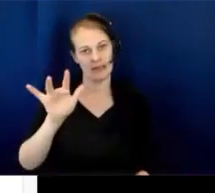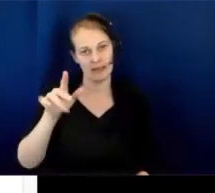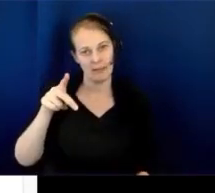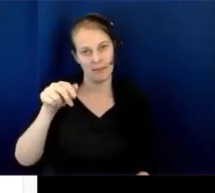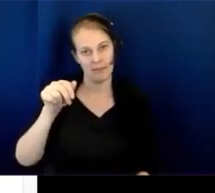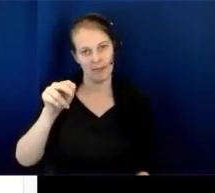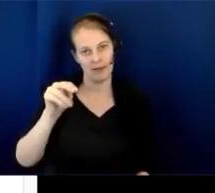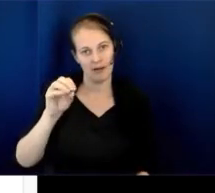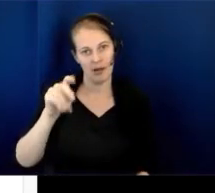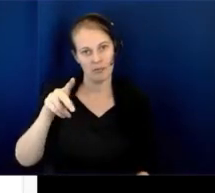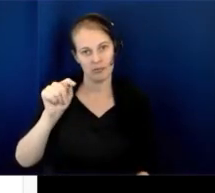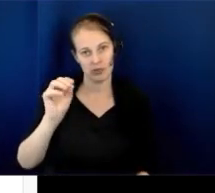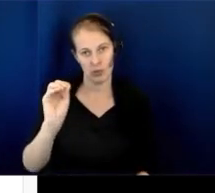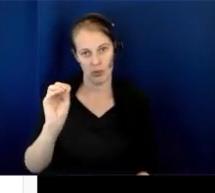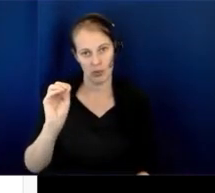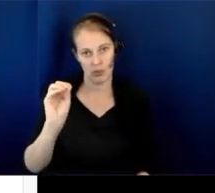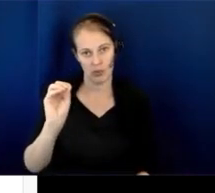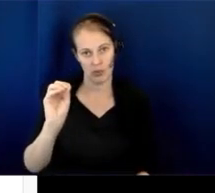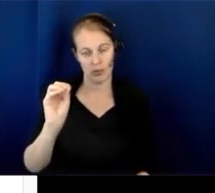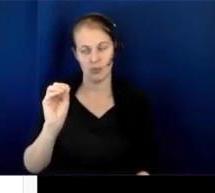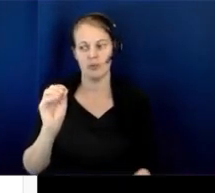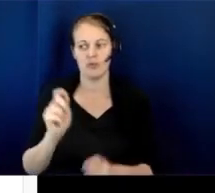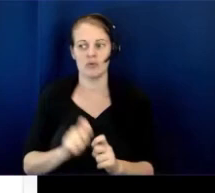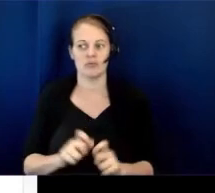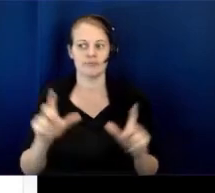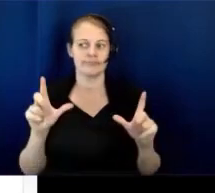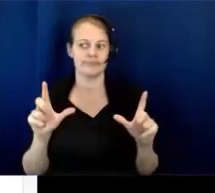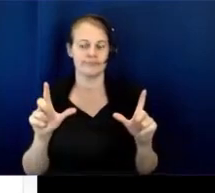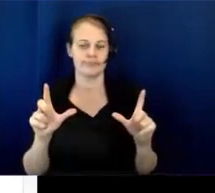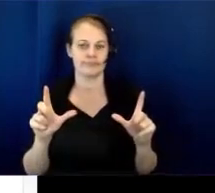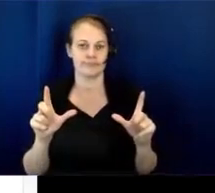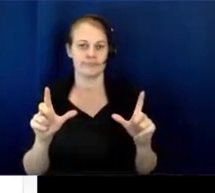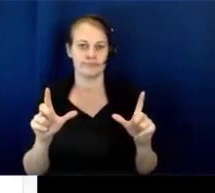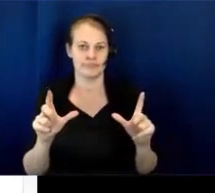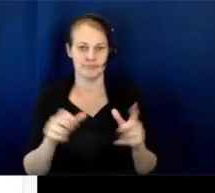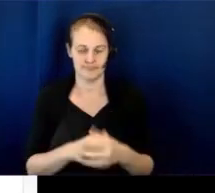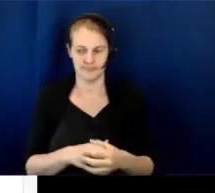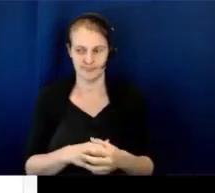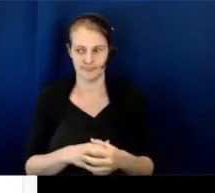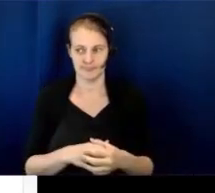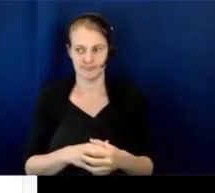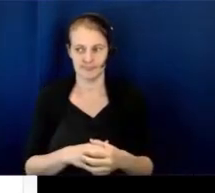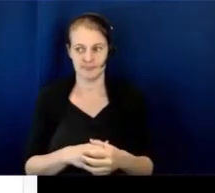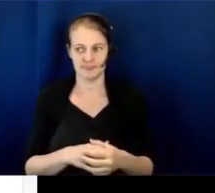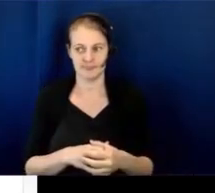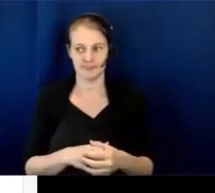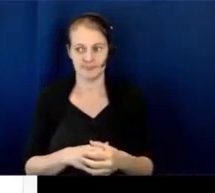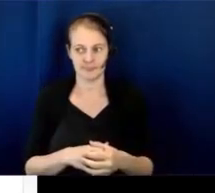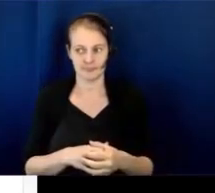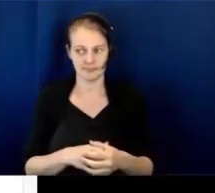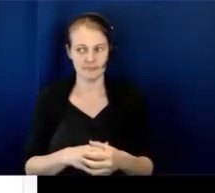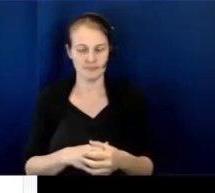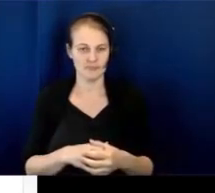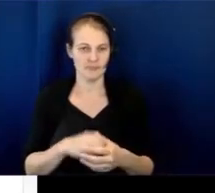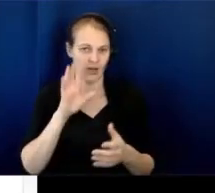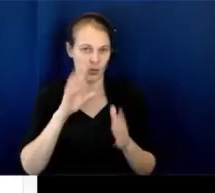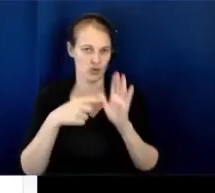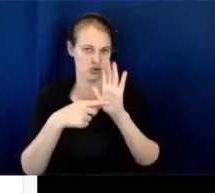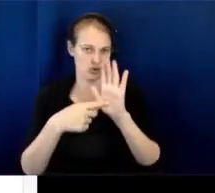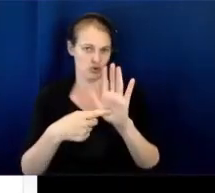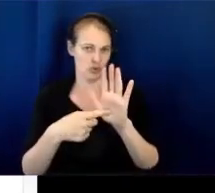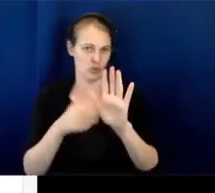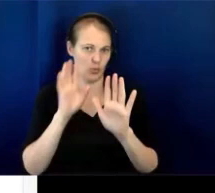there, and you will be brought to this screen. And as I mentioned earlier, I will demonstrate this for